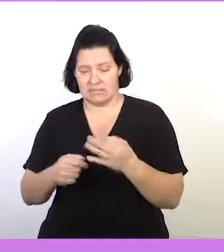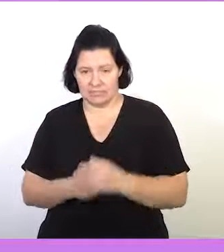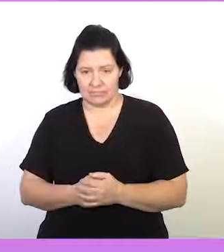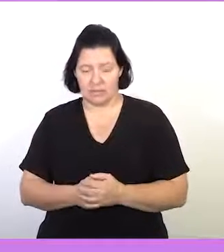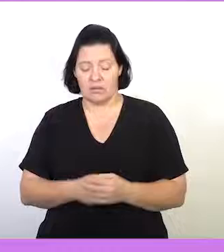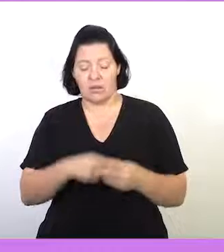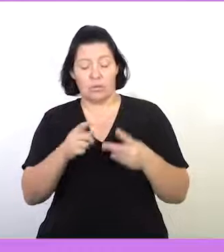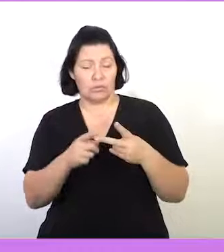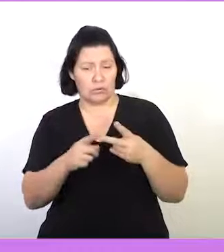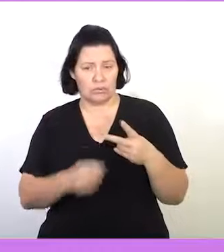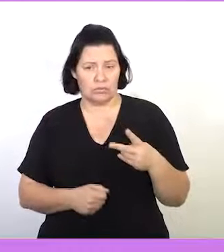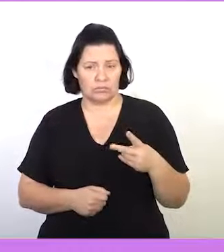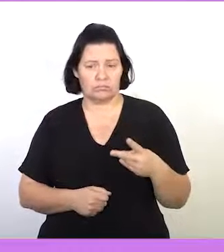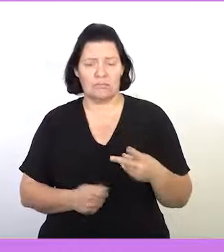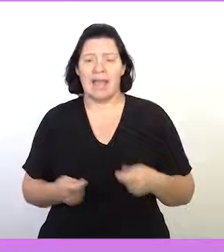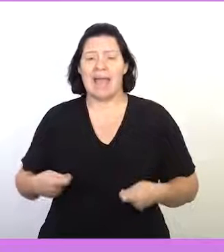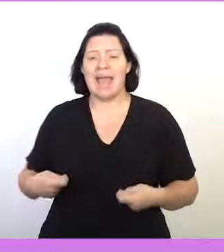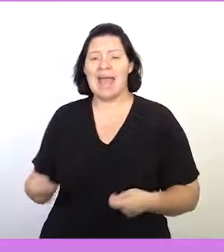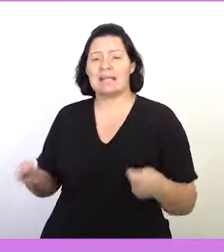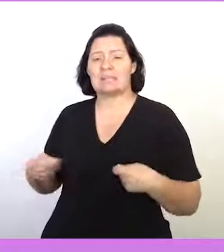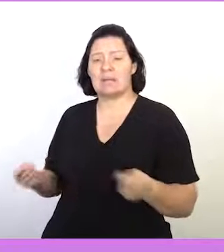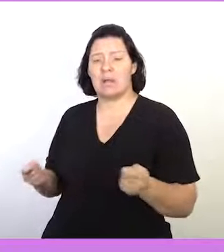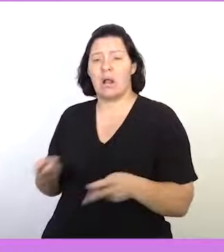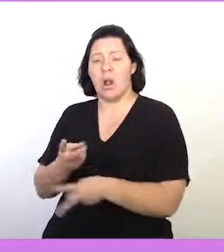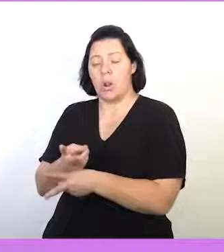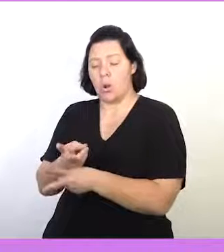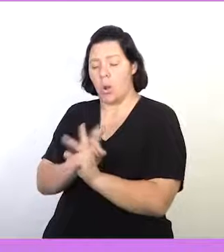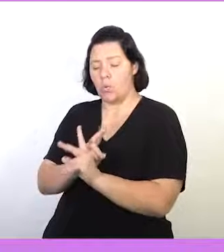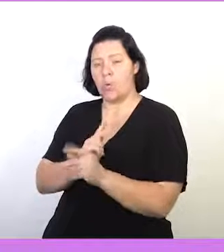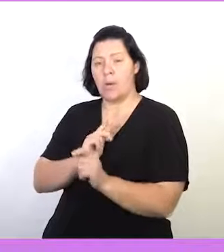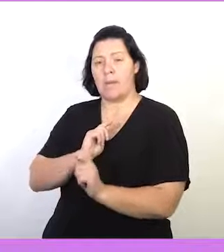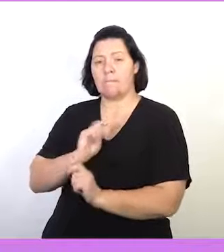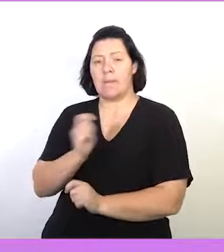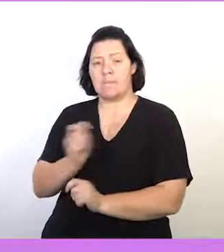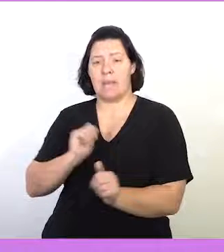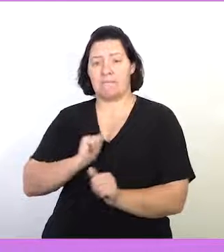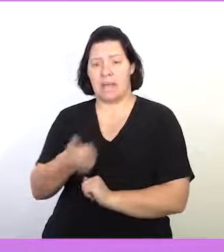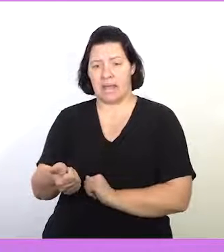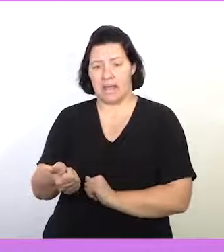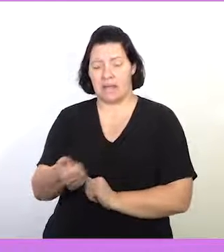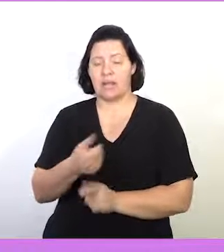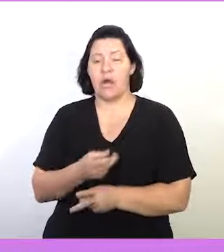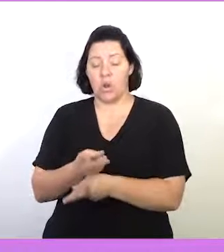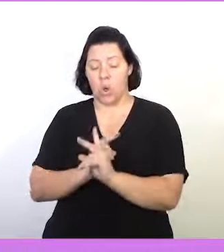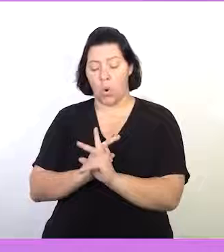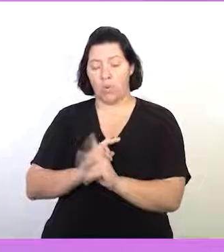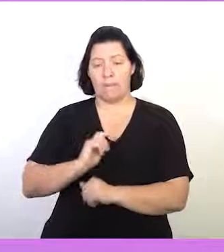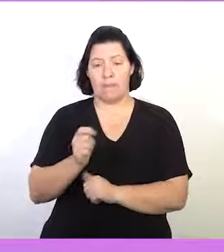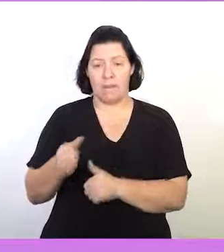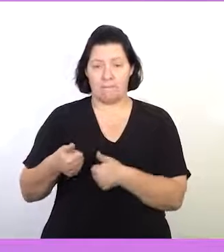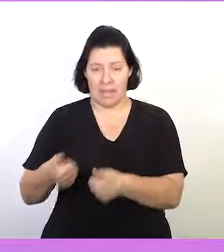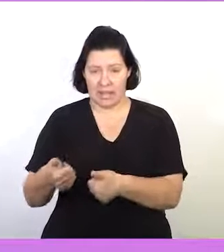we are saying here, what type of expenditure is loan repayments? All right, so loan repayment, that